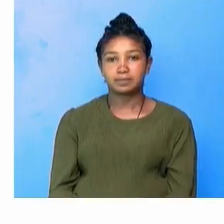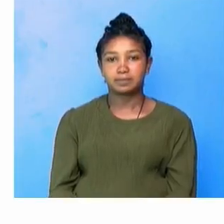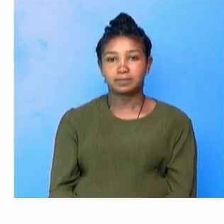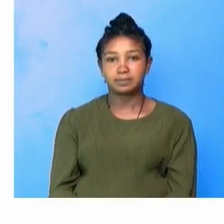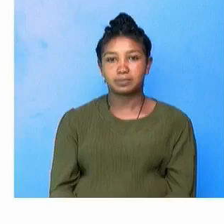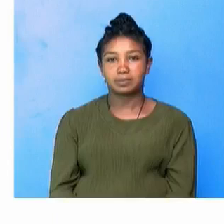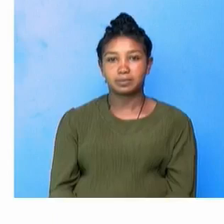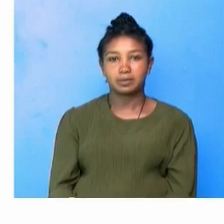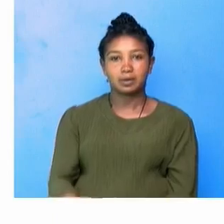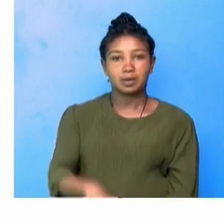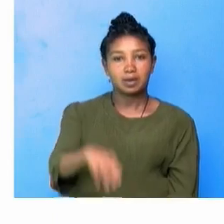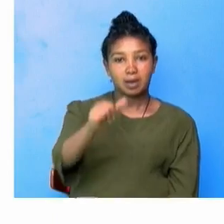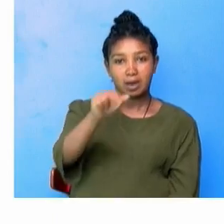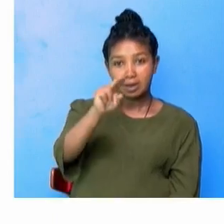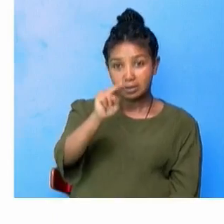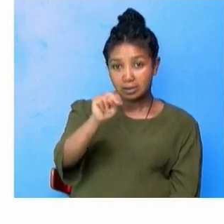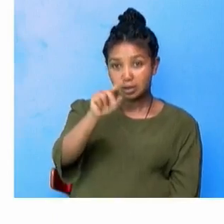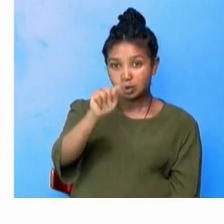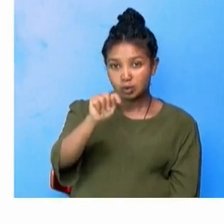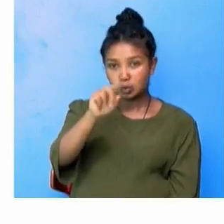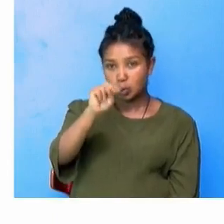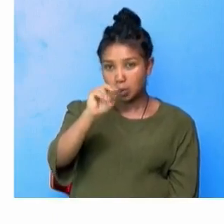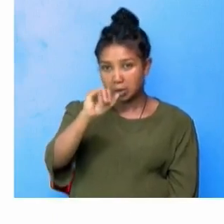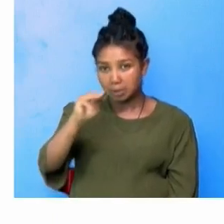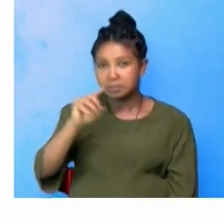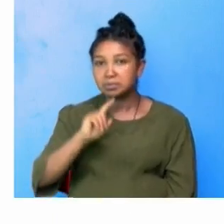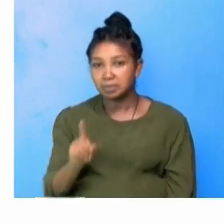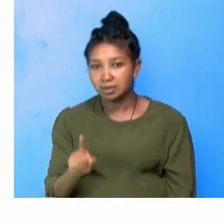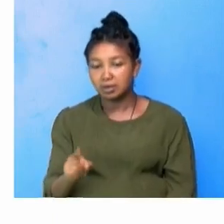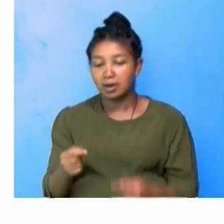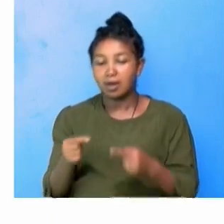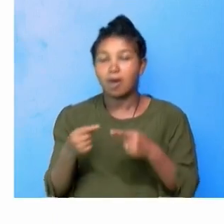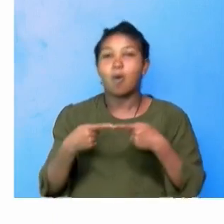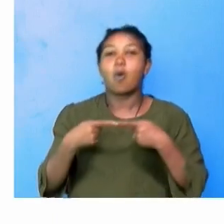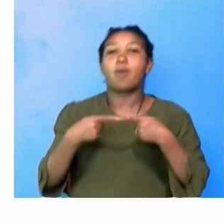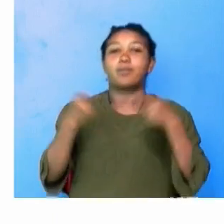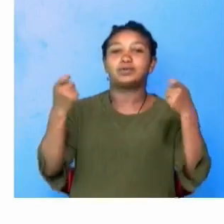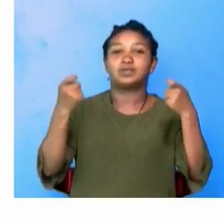Means when we define this word, it's called opposite